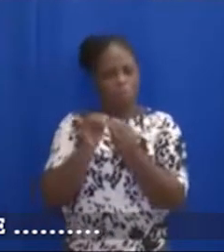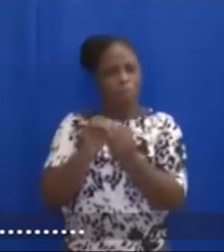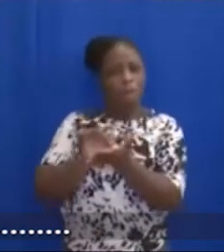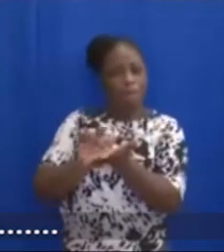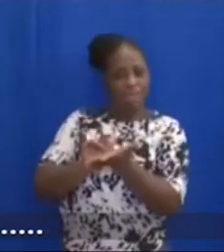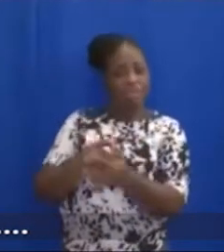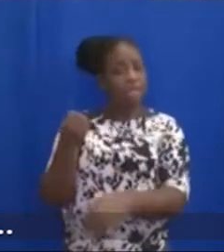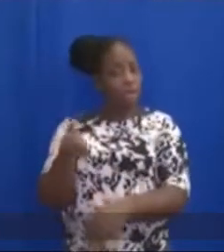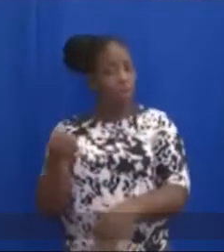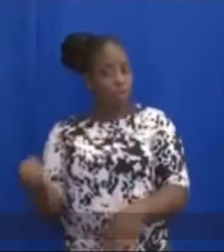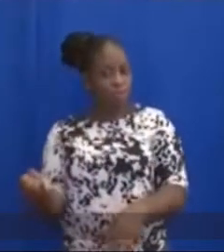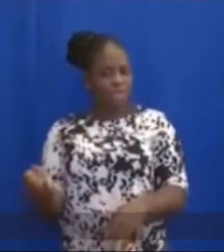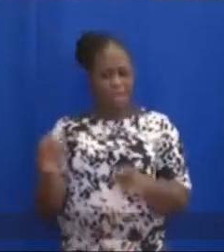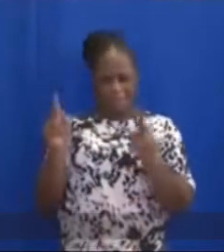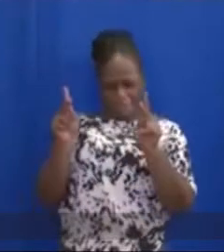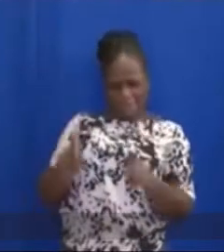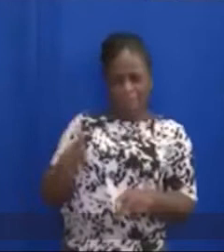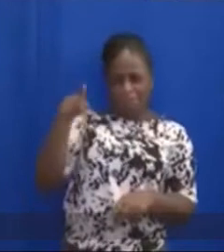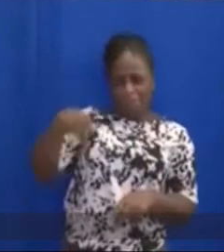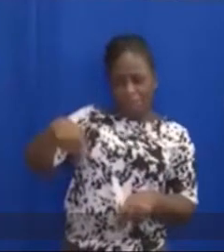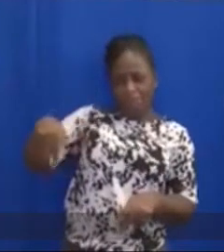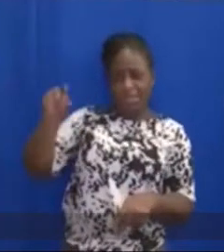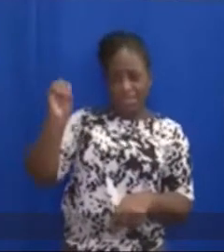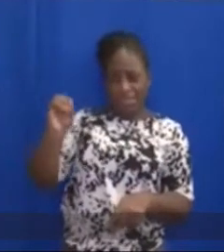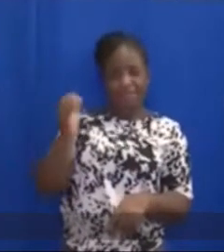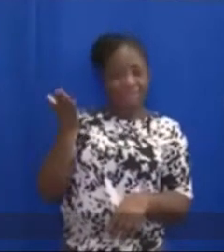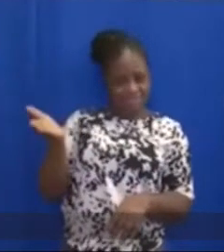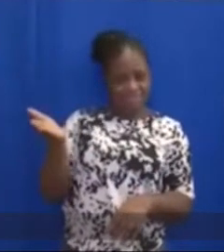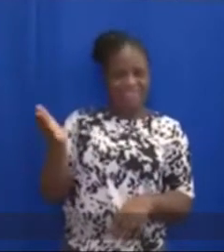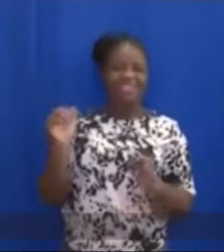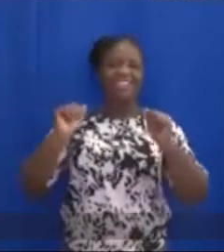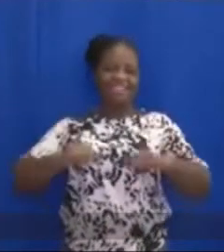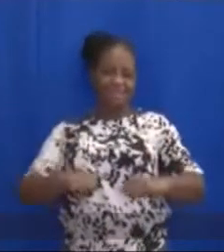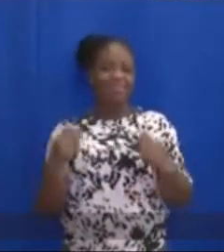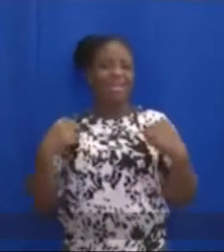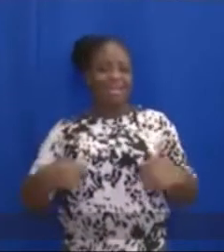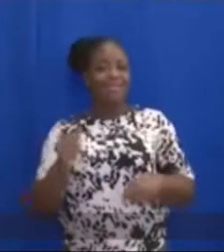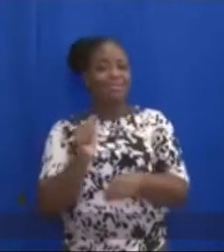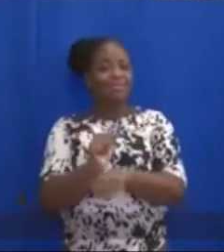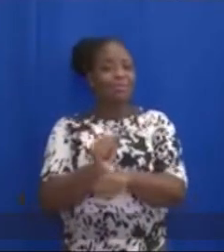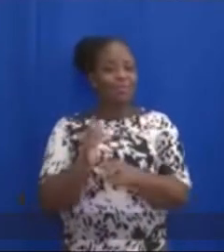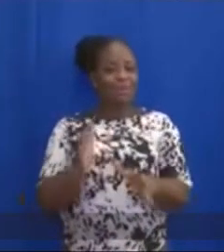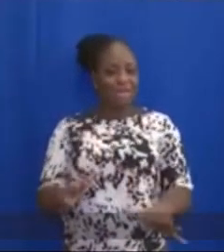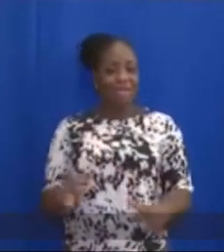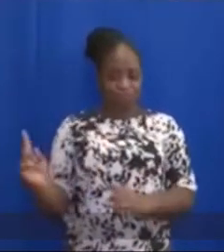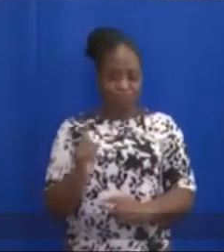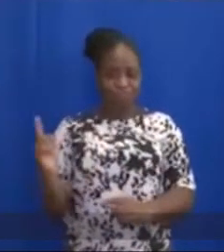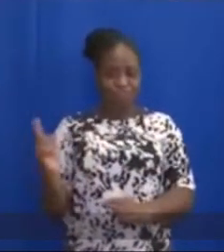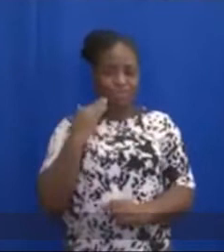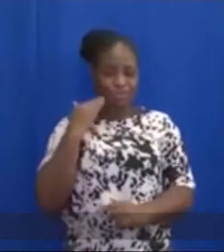personal protective equipment to enable health workers to attend to home-based patients has also been